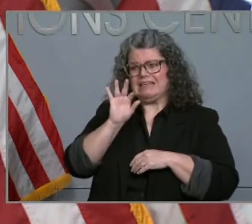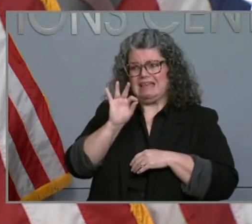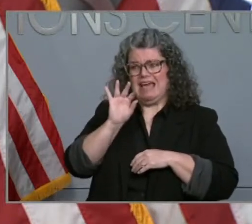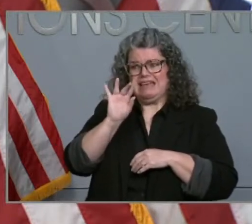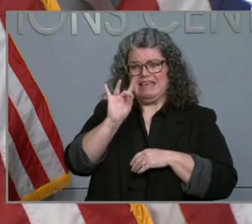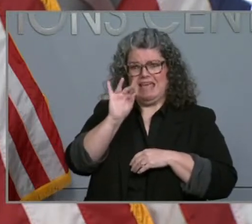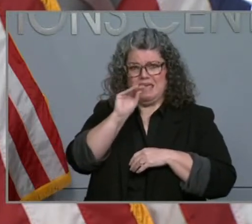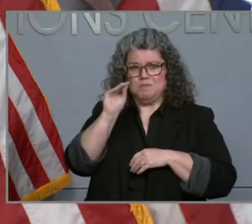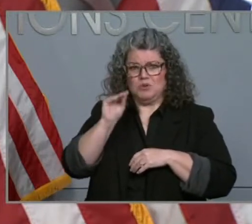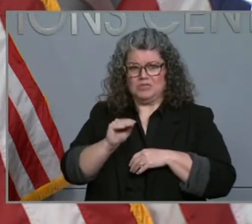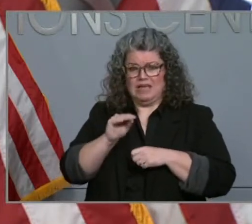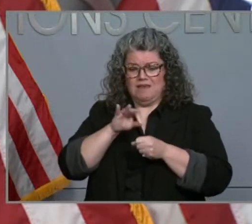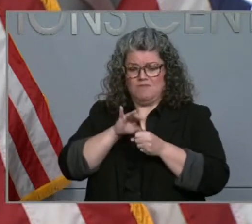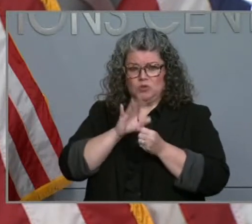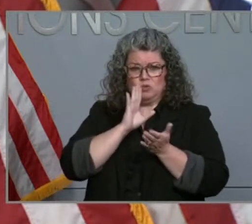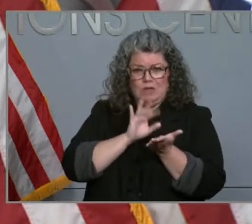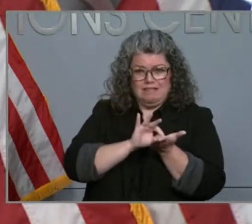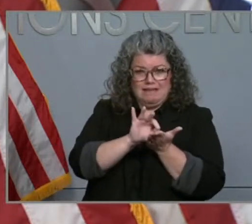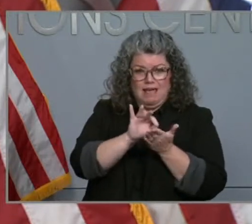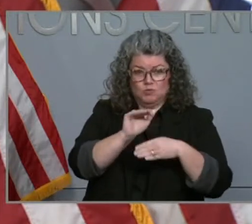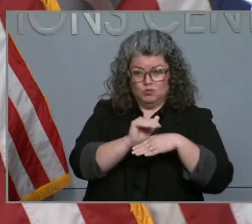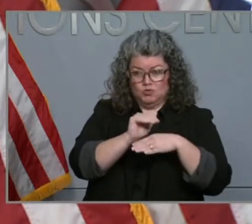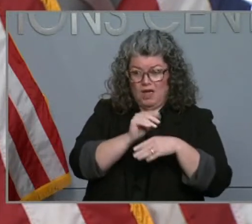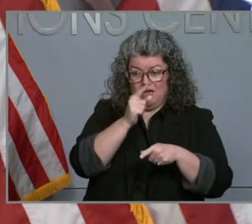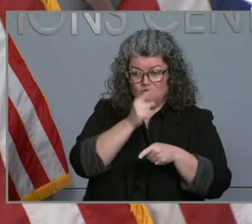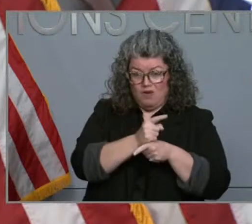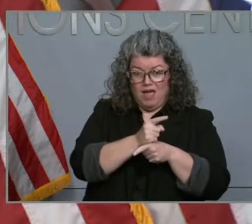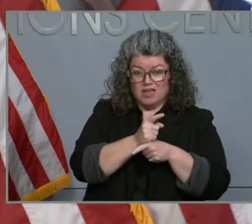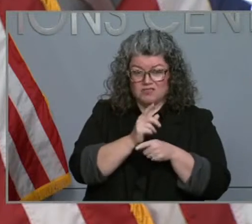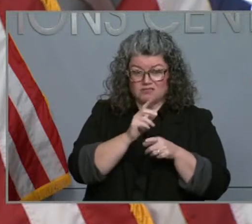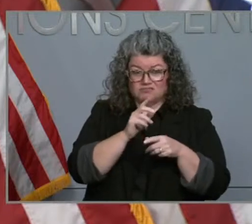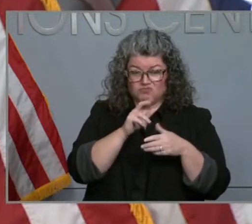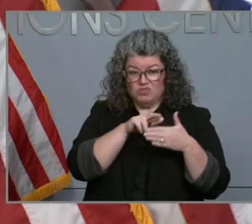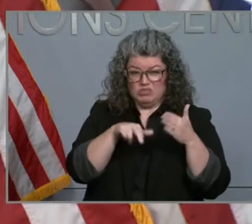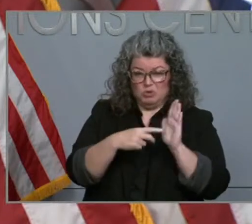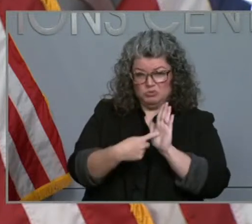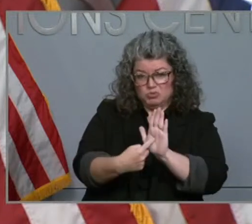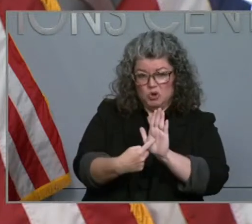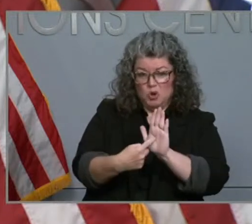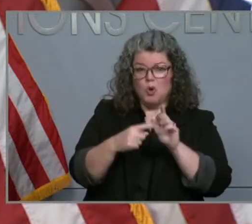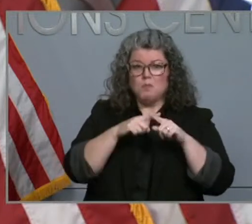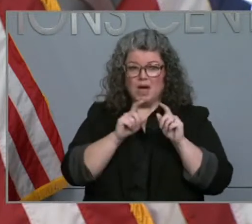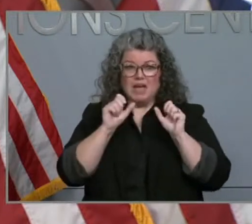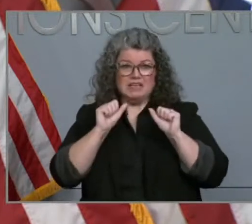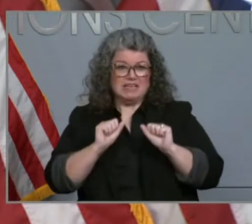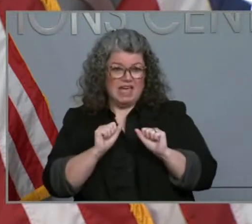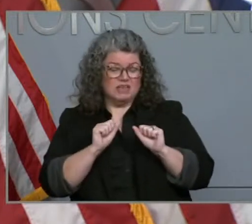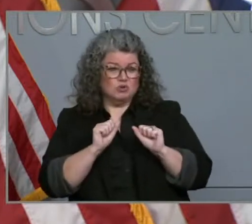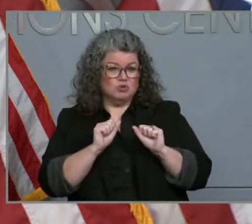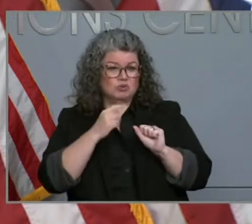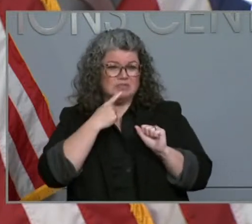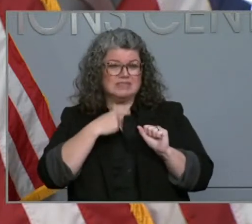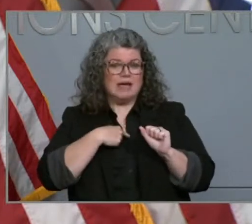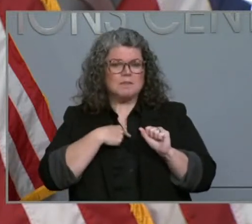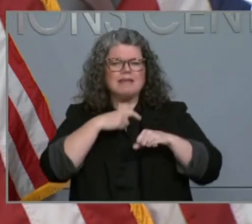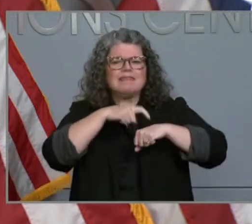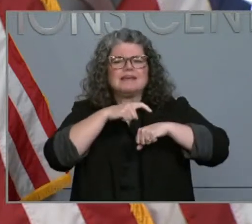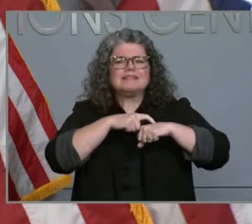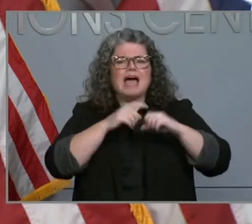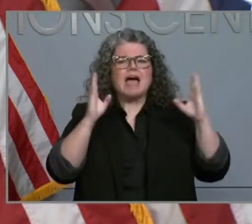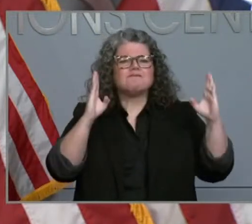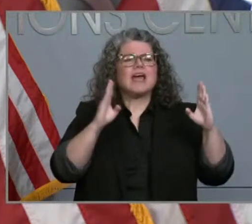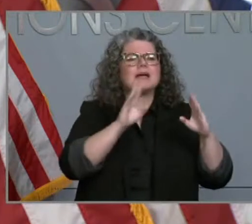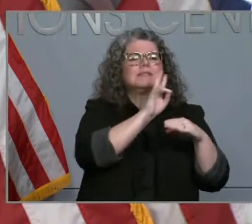of votes tonight is what we will see. Can you share a breakdown of the time frame? What will we